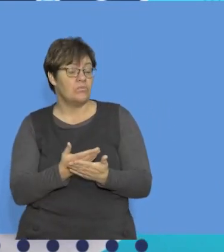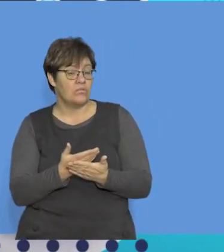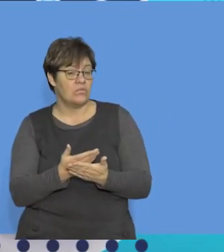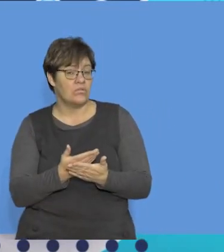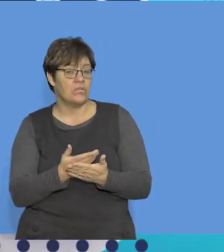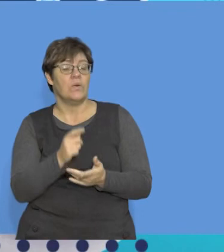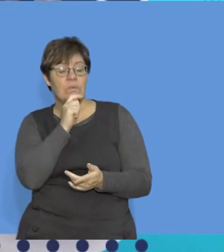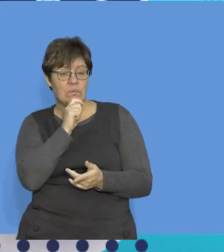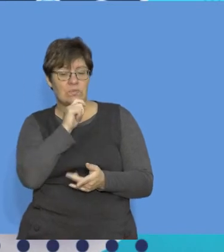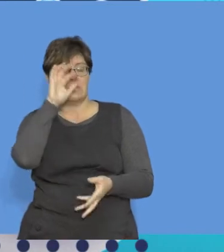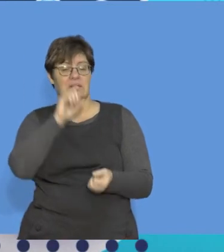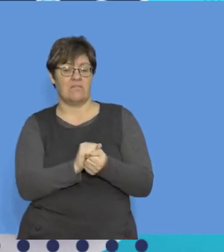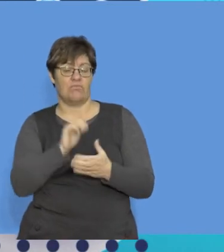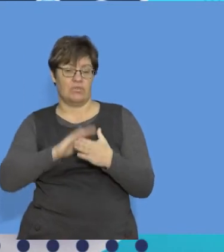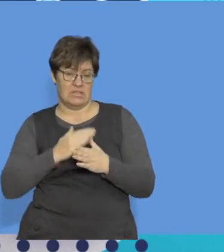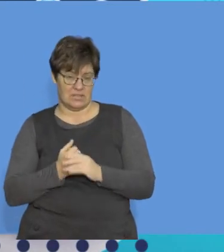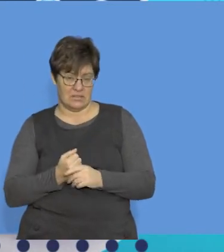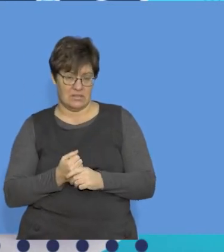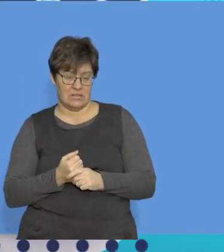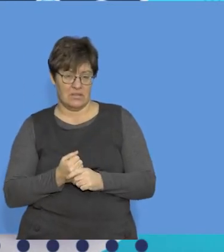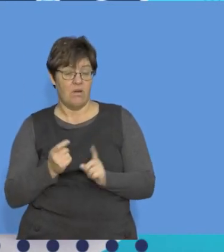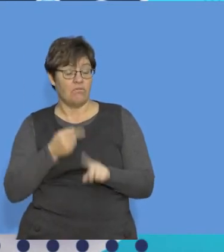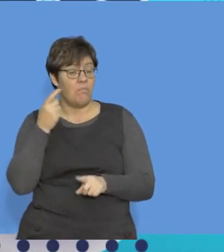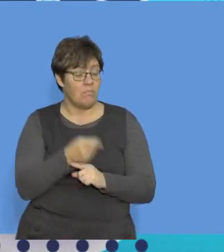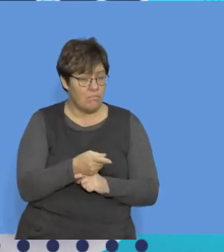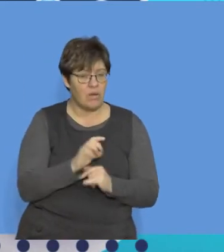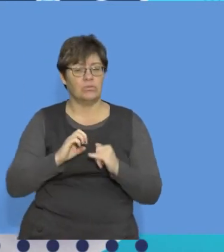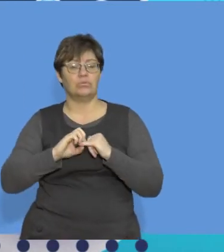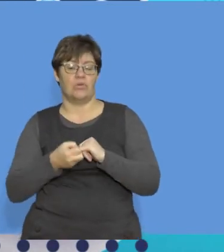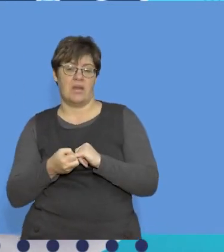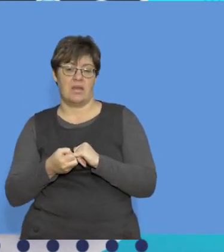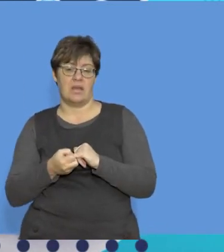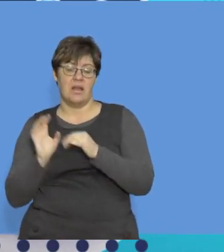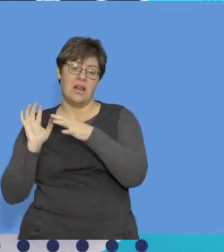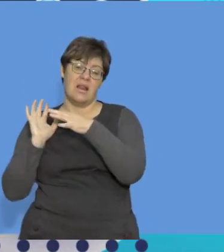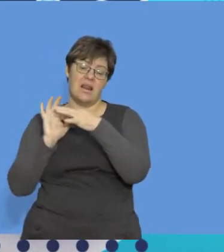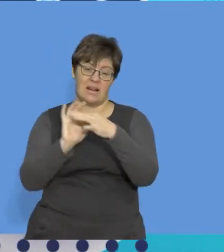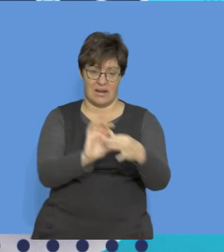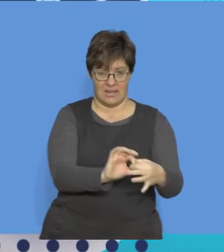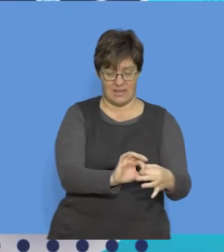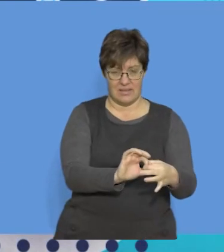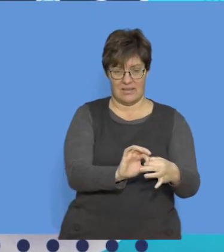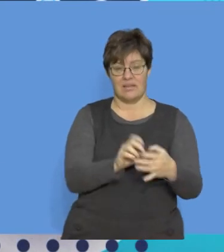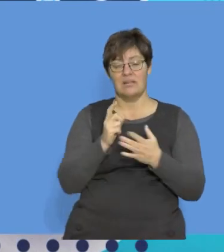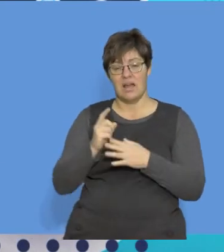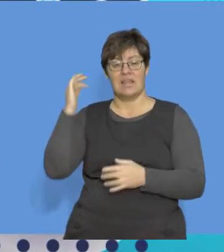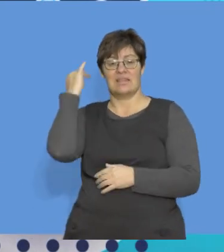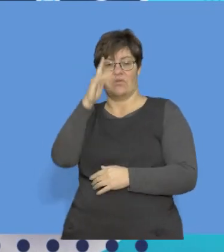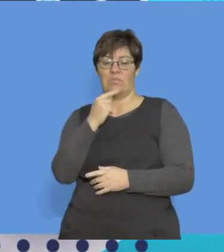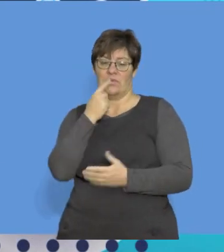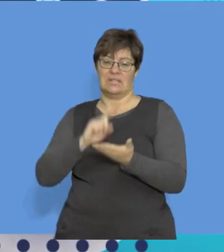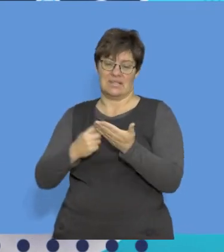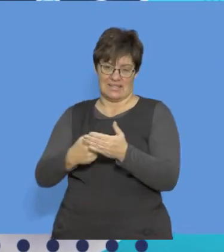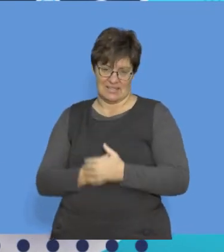deductive reasoning, and then from there you can then try and link it to a certain theorem that we're talking about,